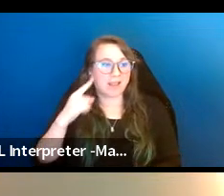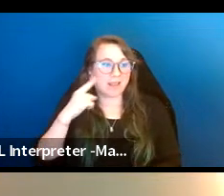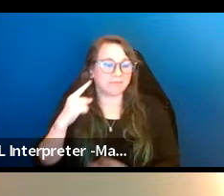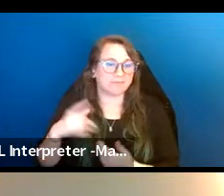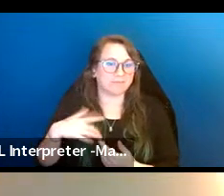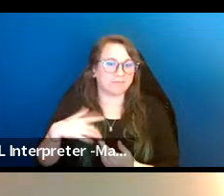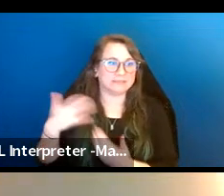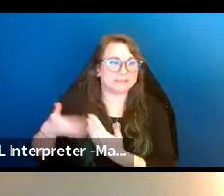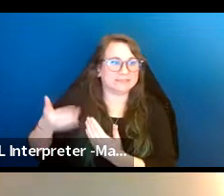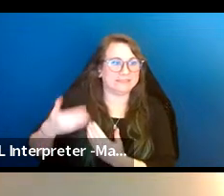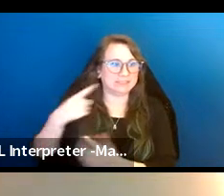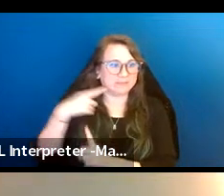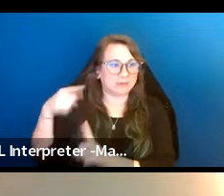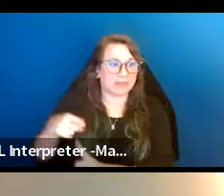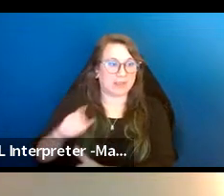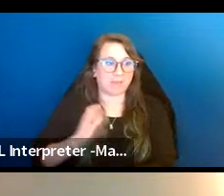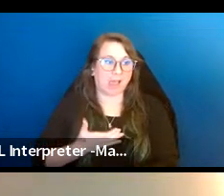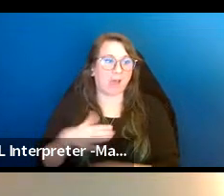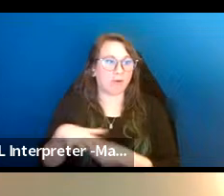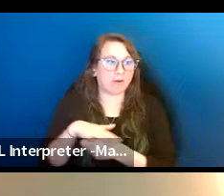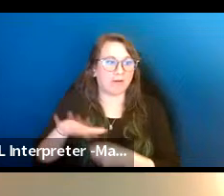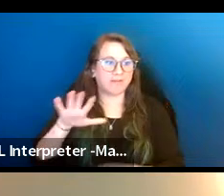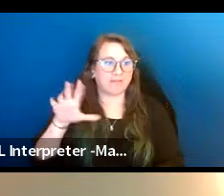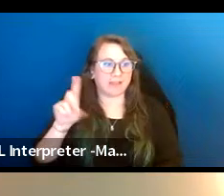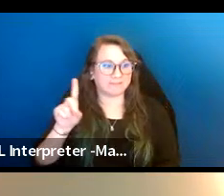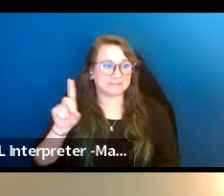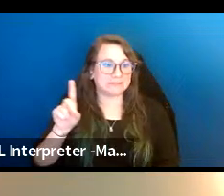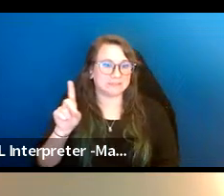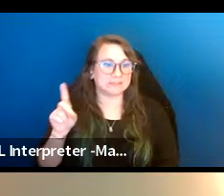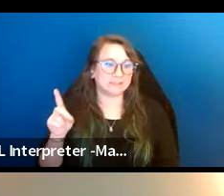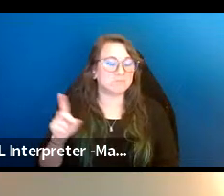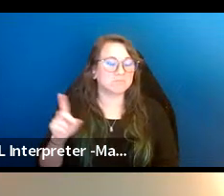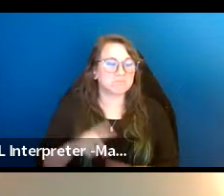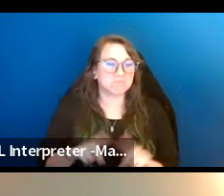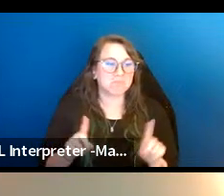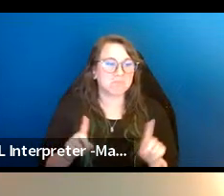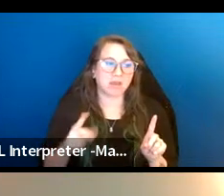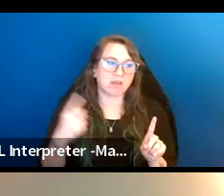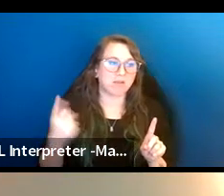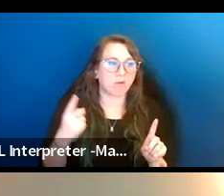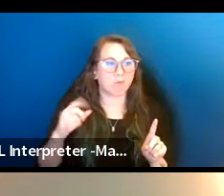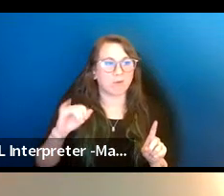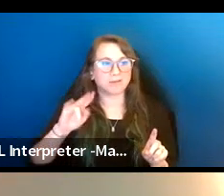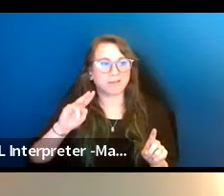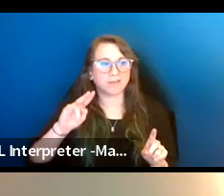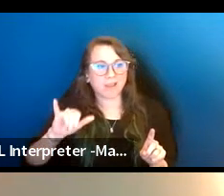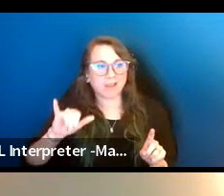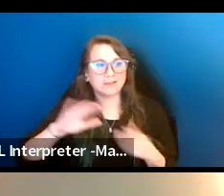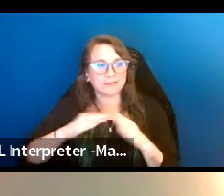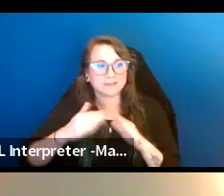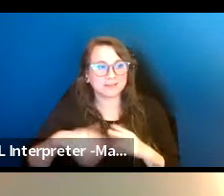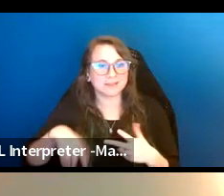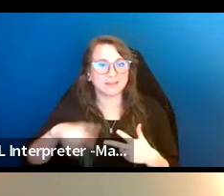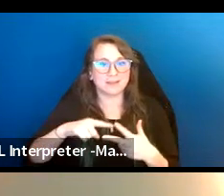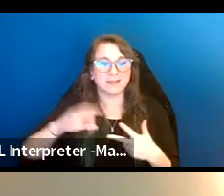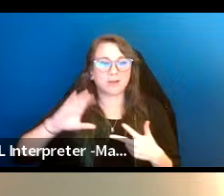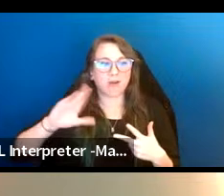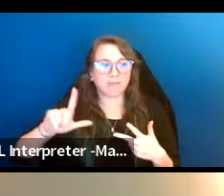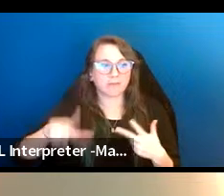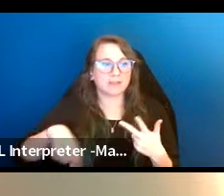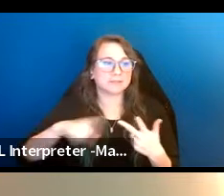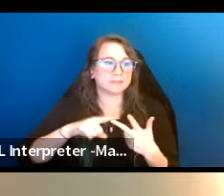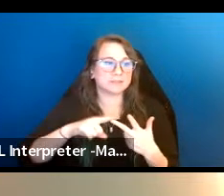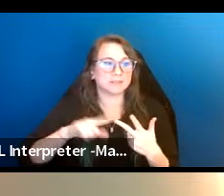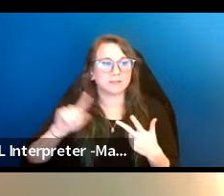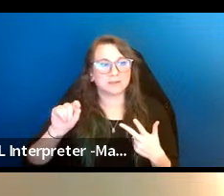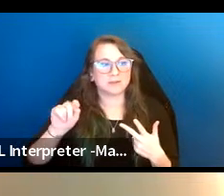in our area, 5D area, than anywhere else. So it's always Ivy City, Trinidad, or Carver Langston where he could find places to